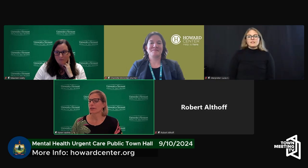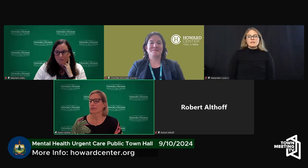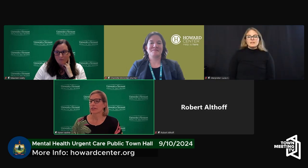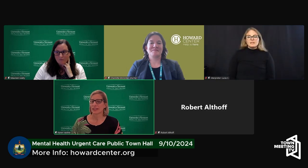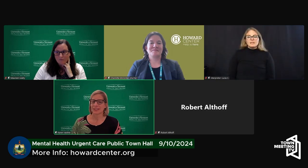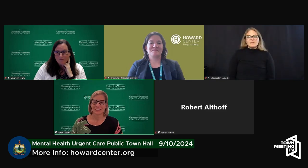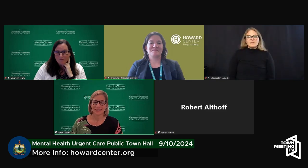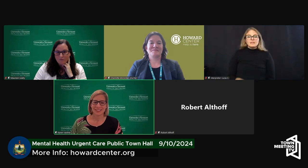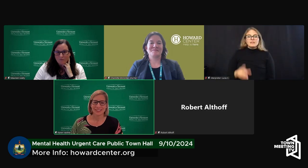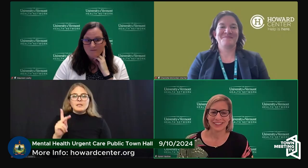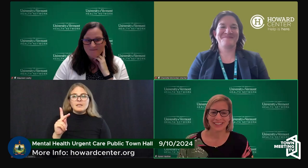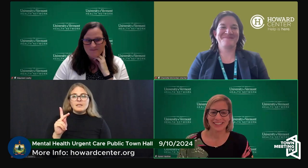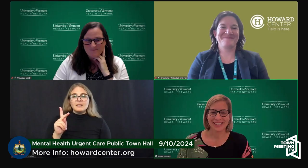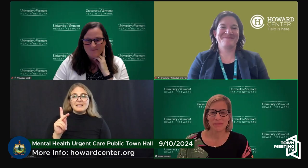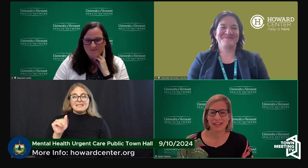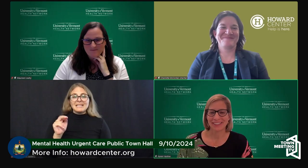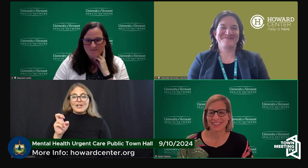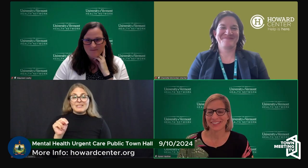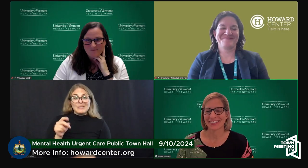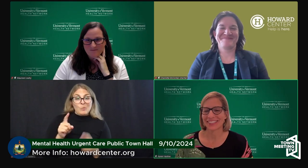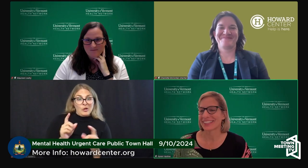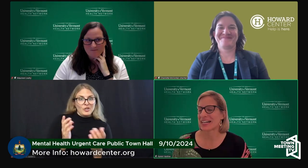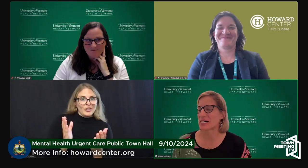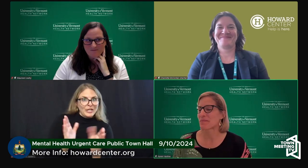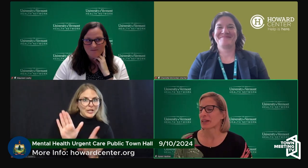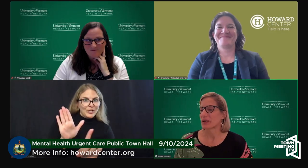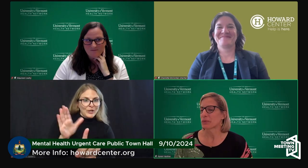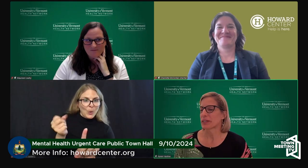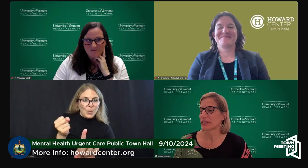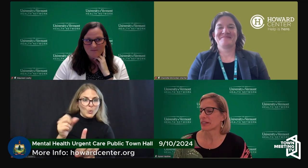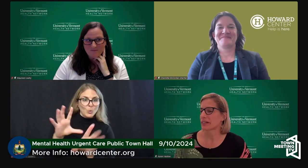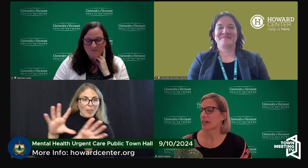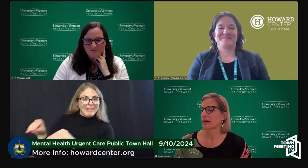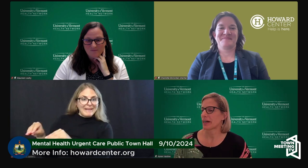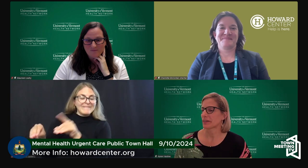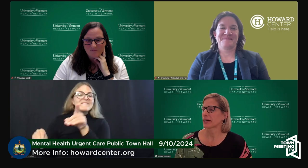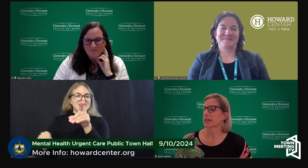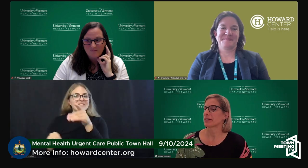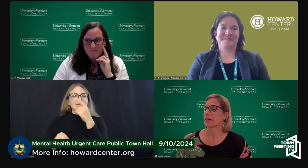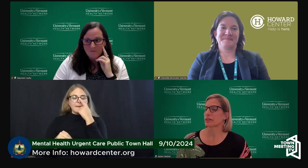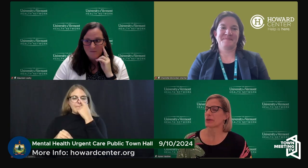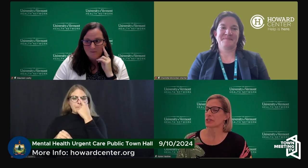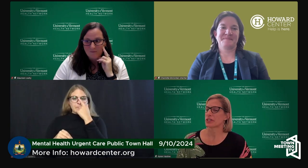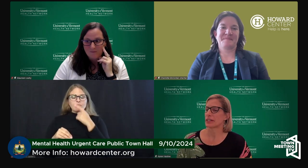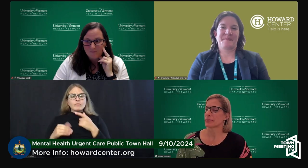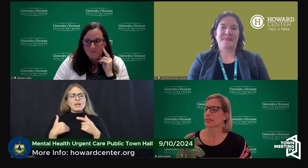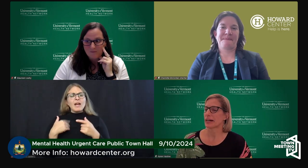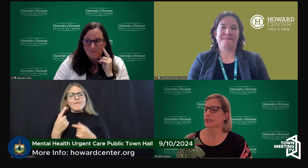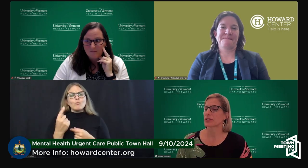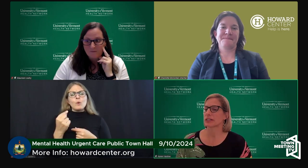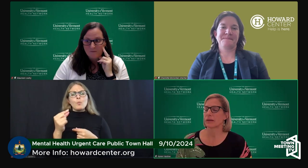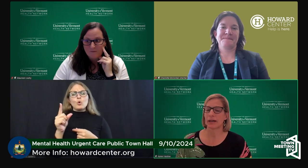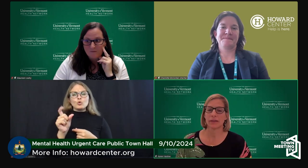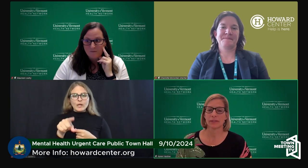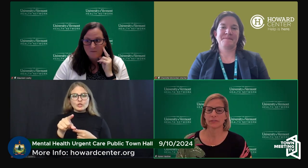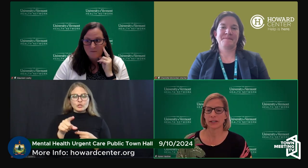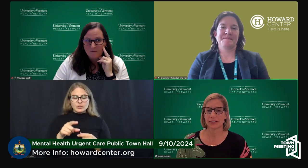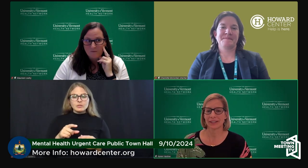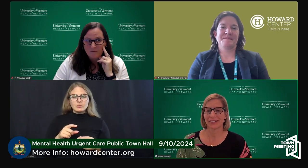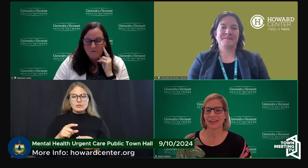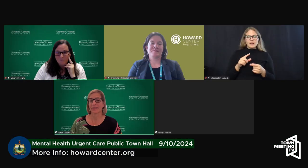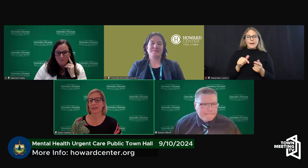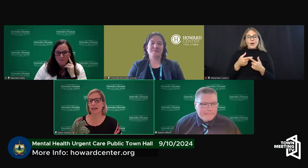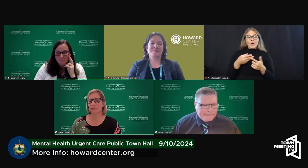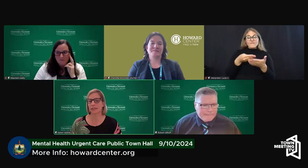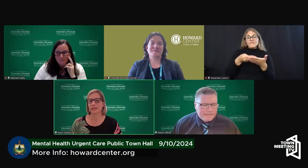While you're there, could I get you back on the screen? We got another question. It was actually about the